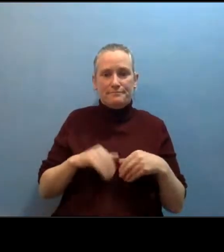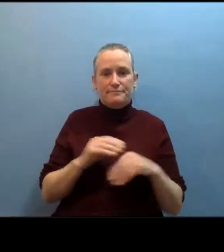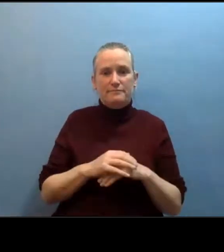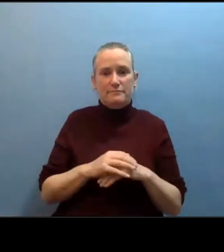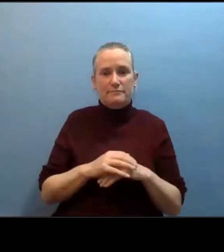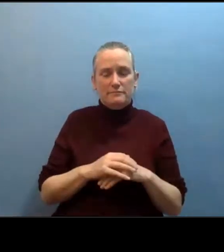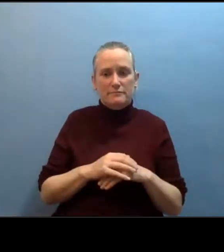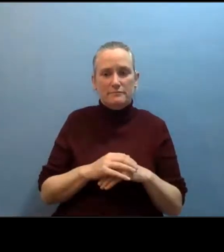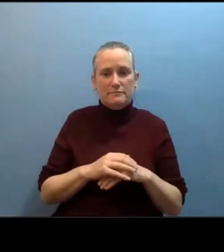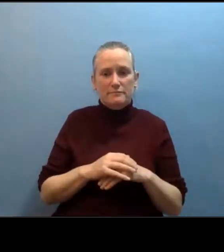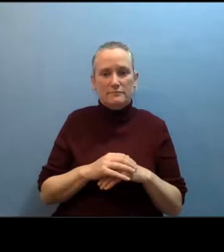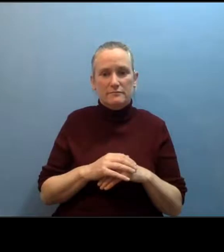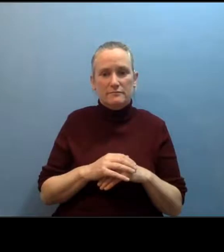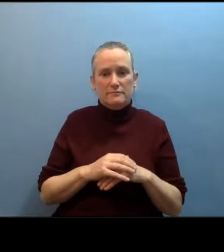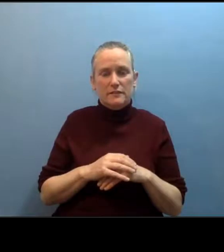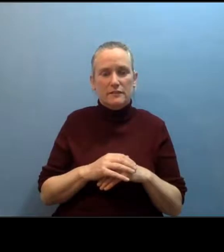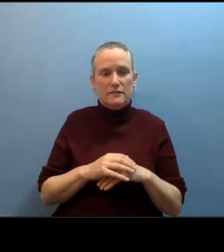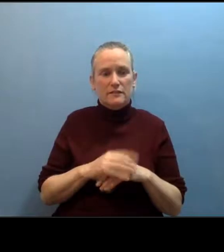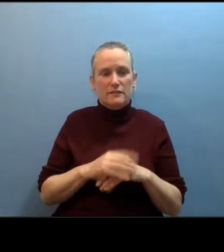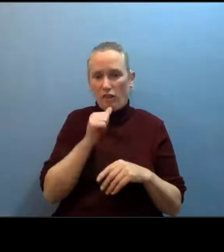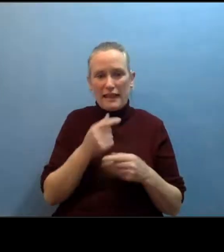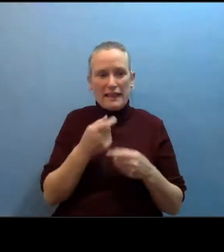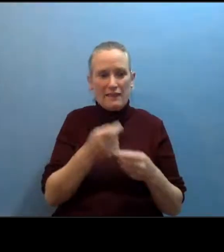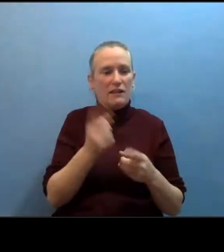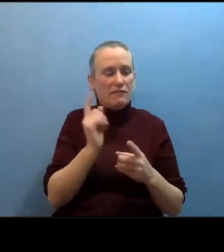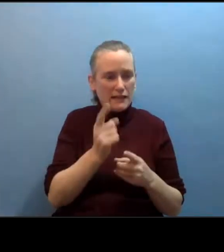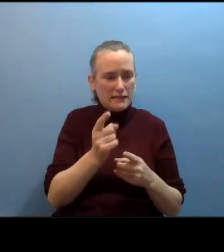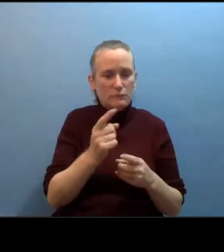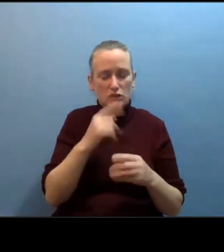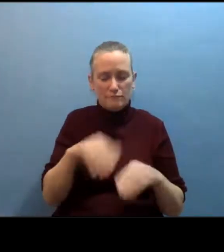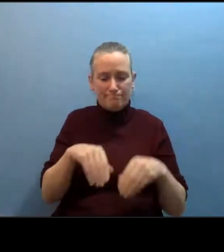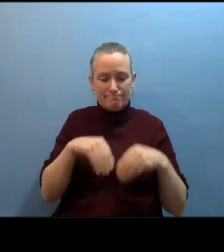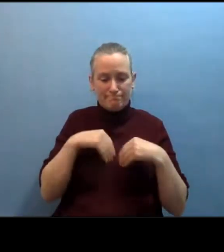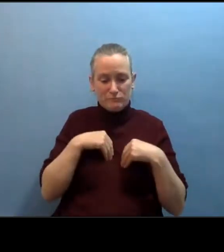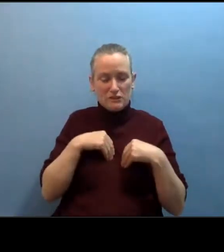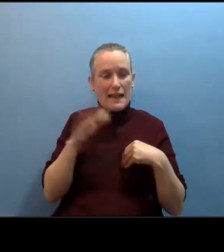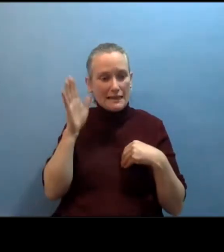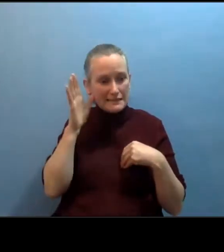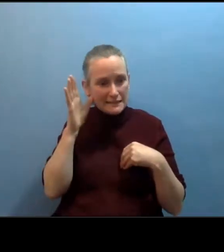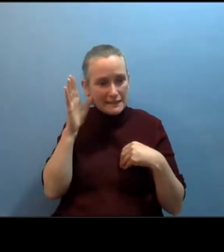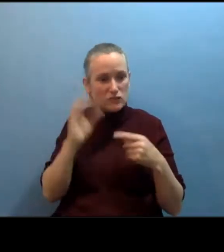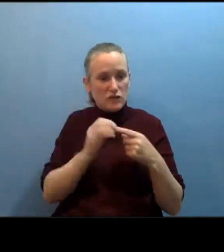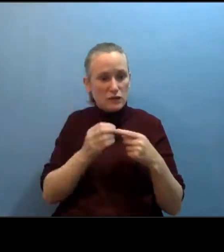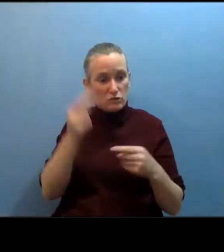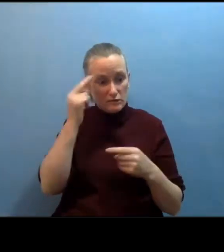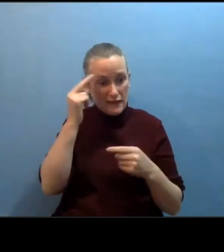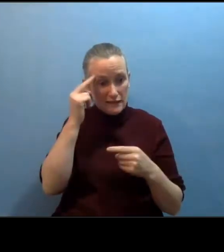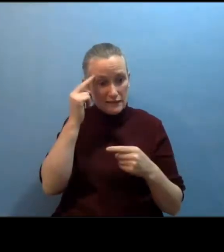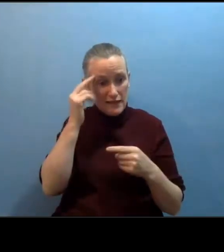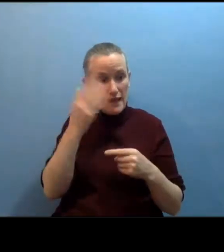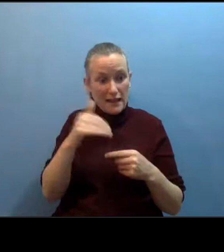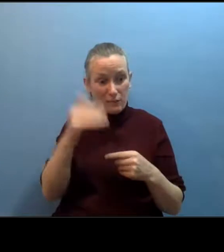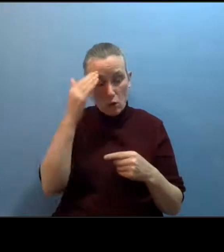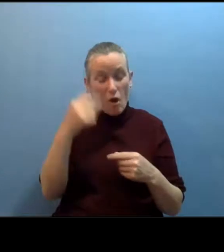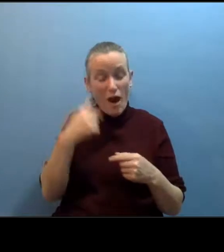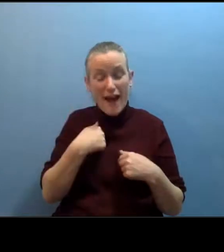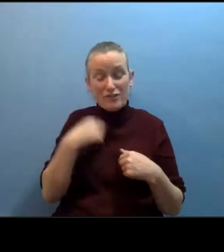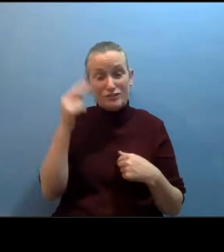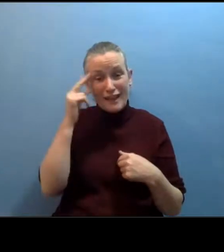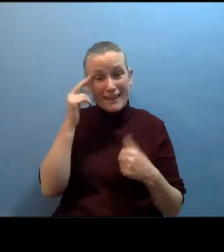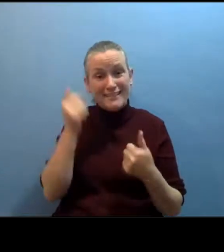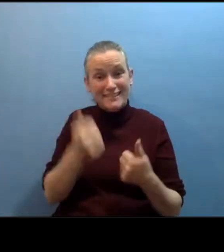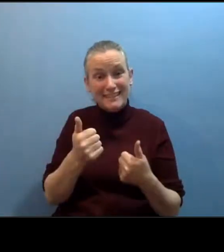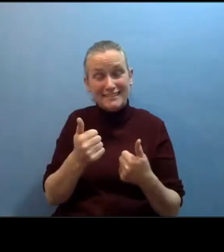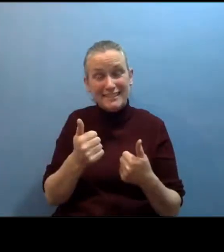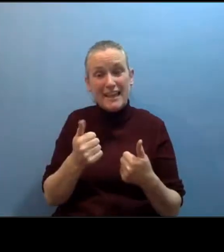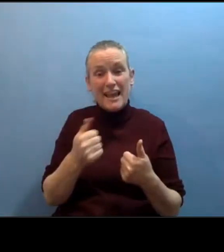the advice stage, and just listen and try and understand, and just let your daughter know that you do understand, and then maybe give